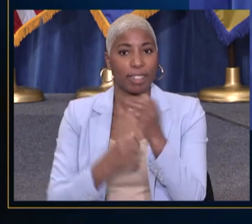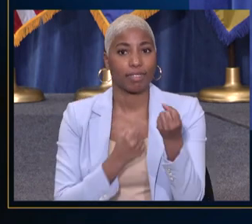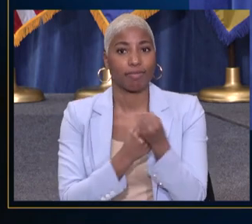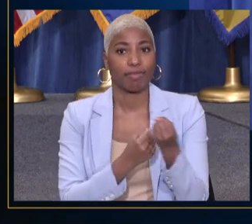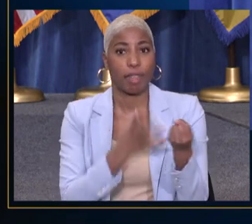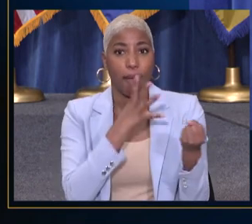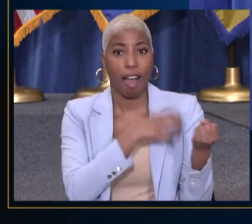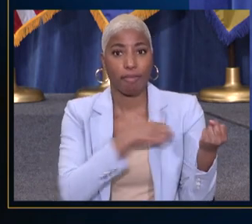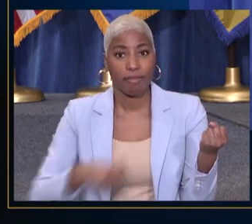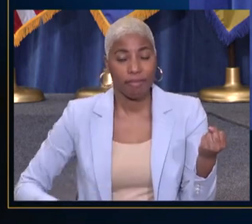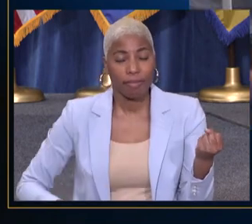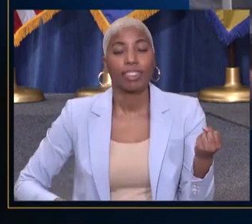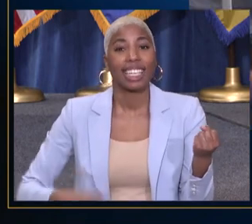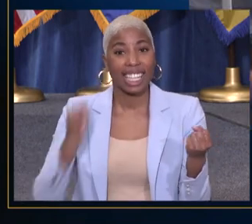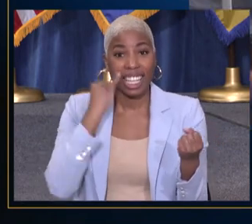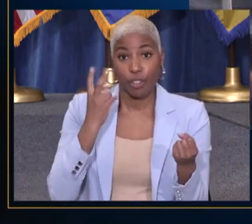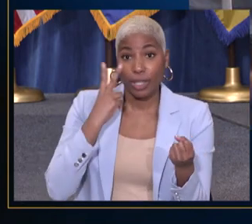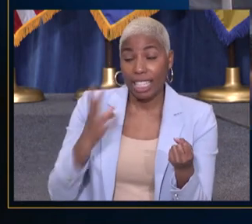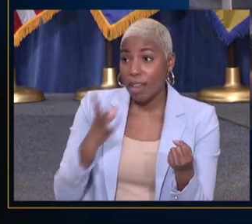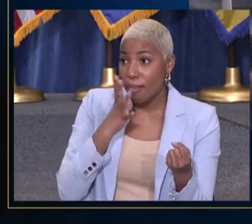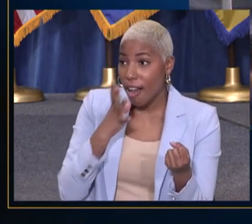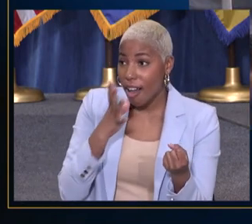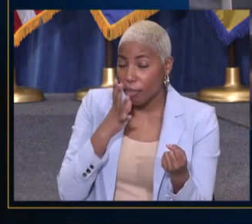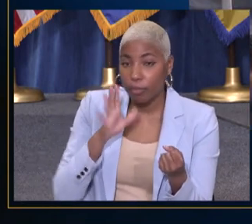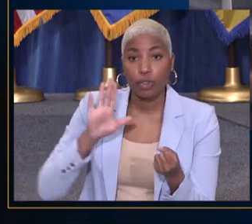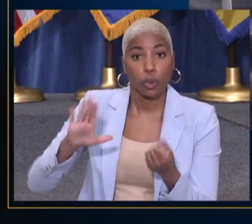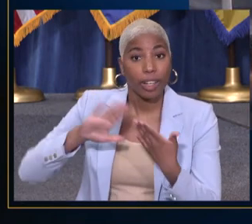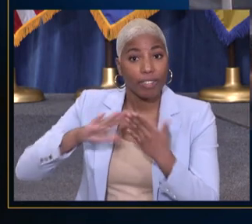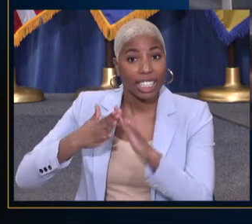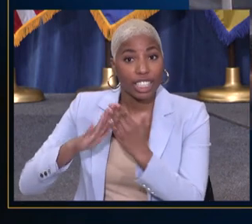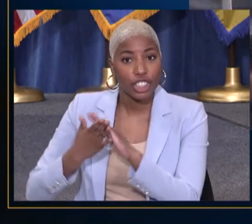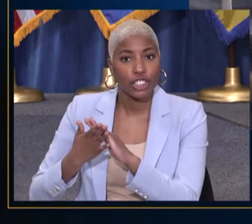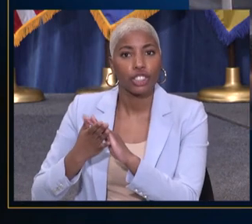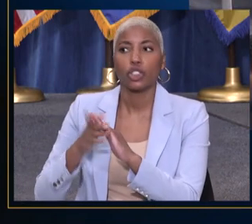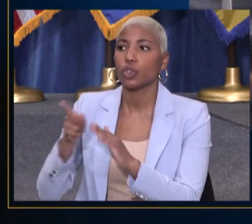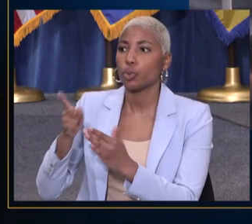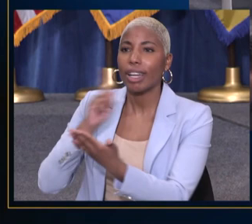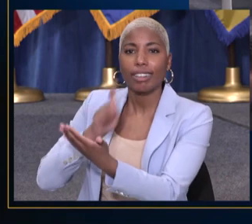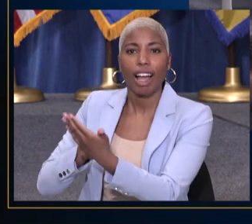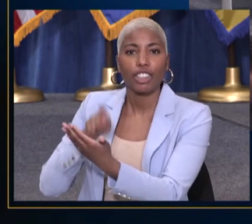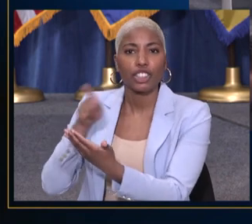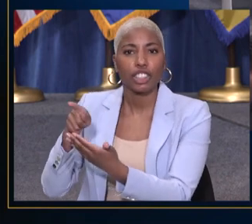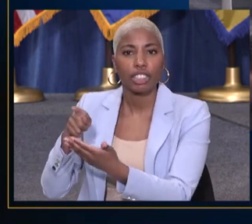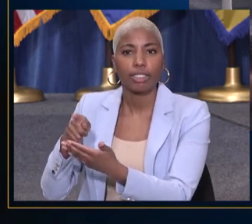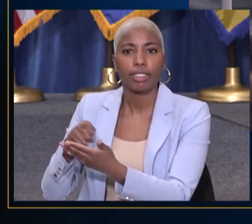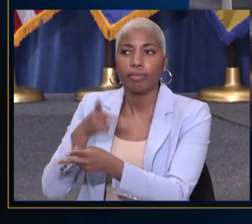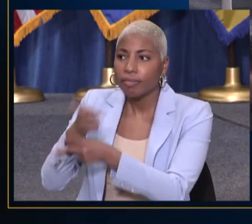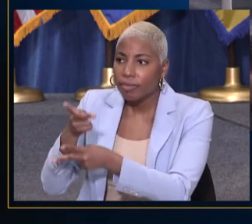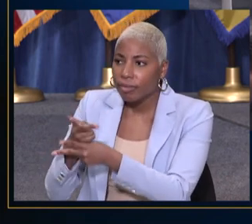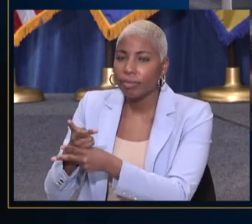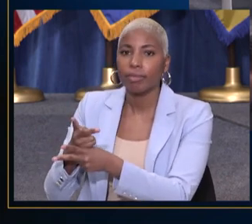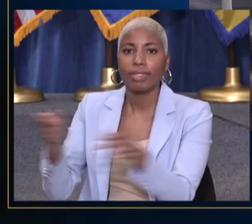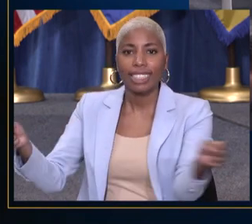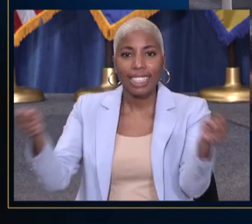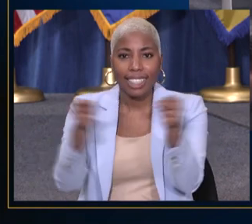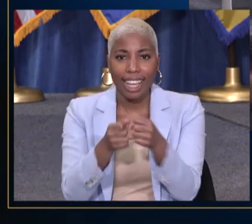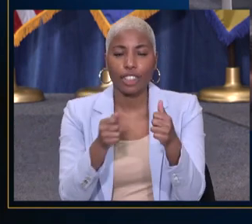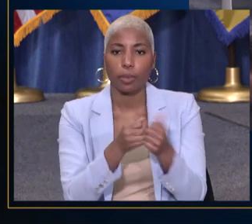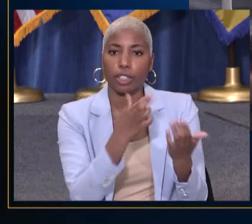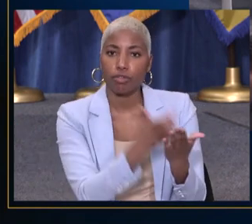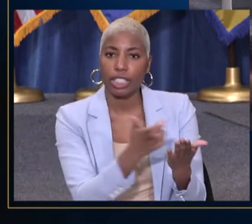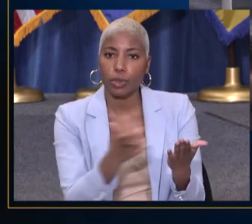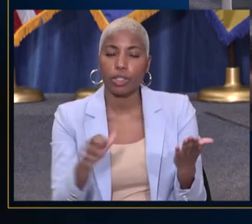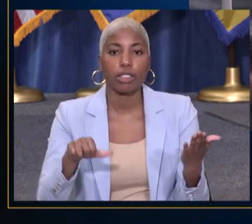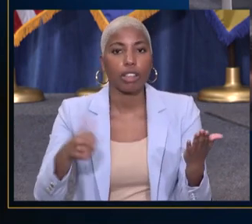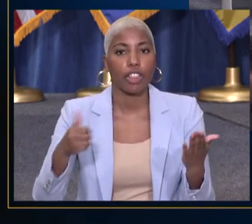a mom or a birthing person that's in your presence, in your village, you acknowledge her. You make sure she's okay. You connect her to resources or